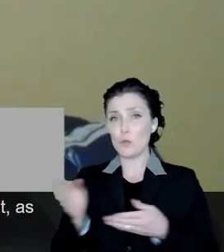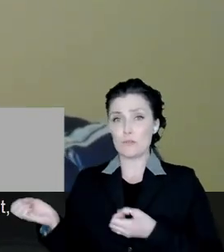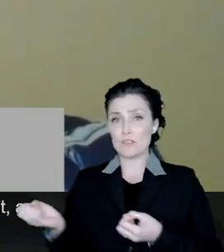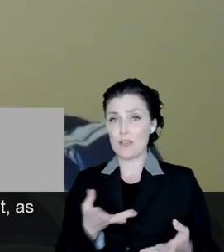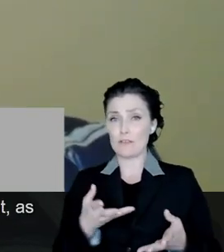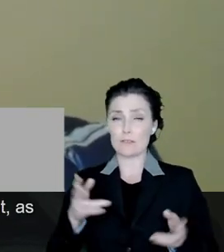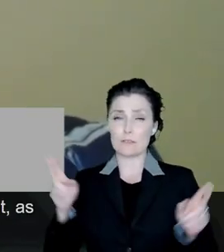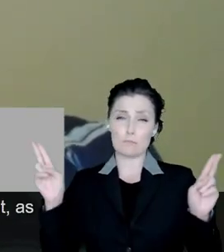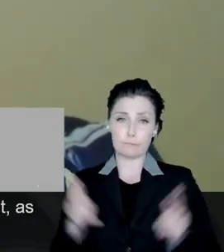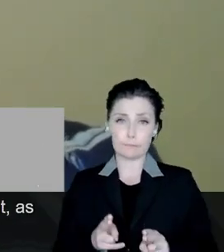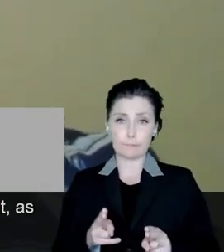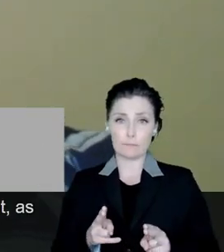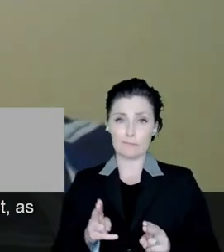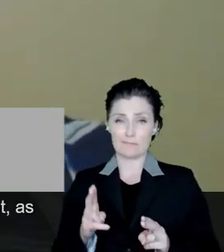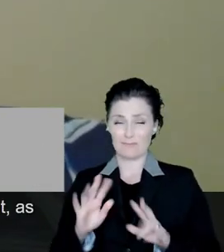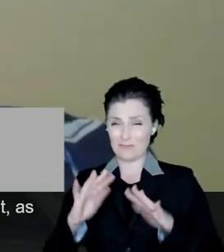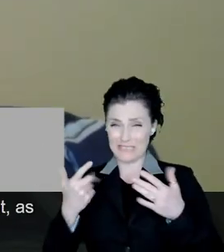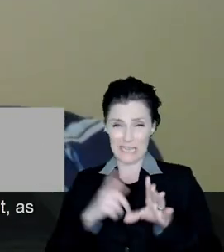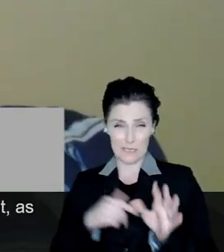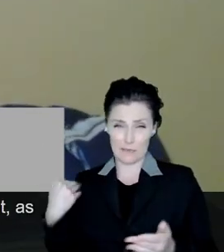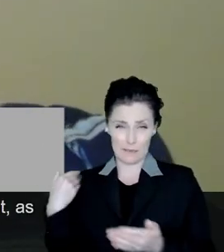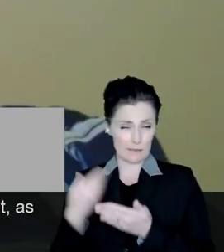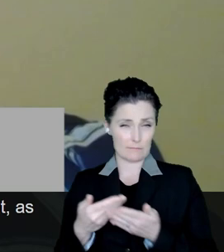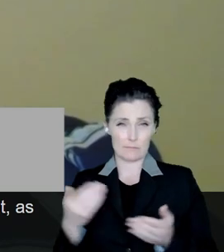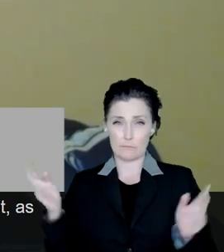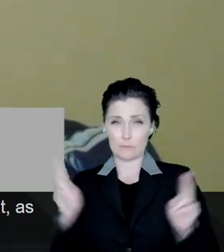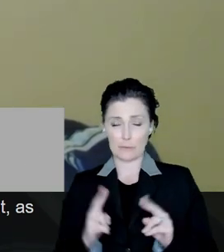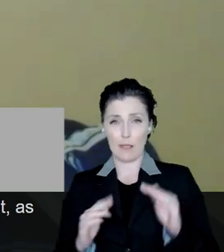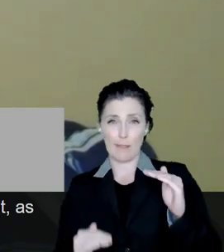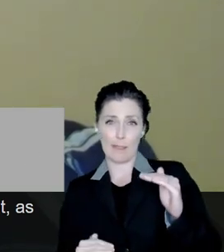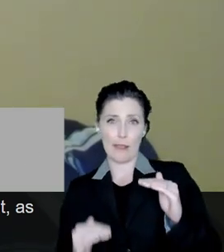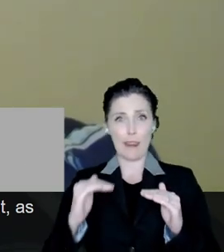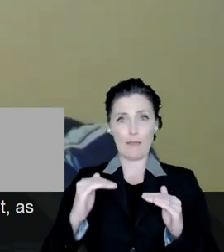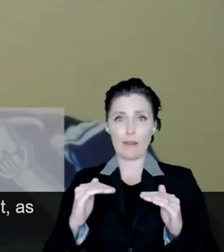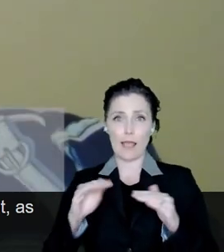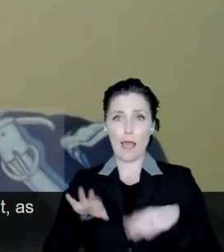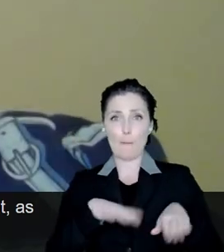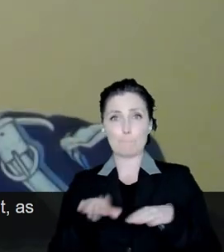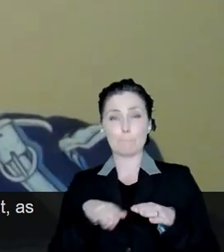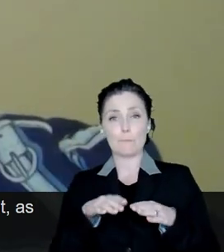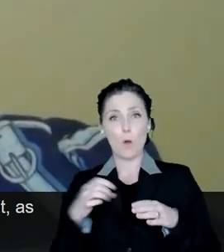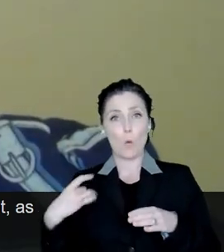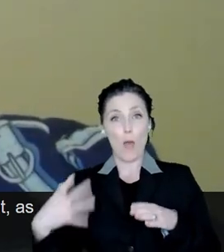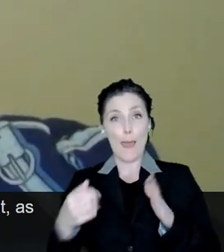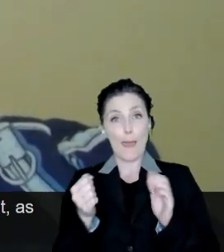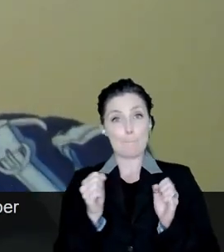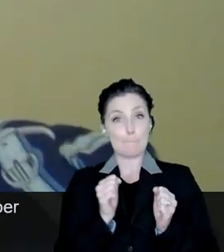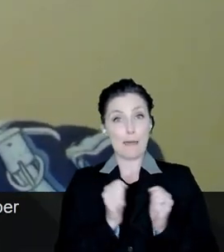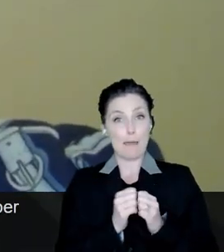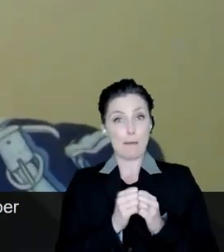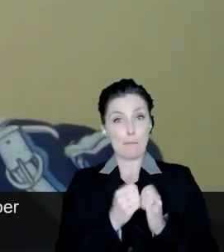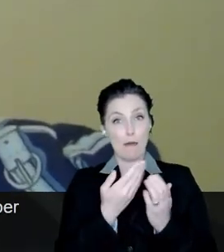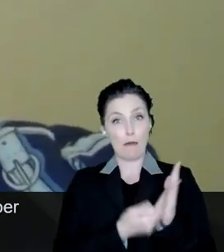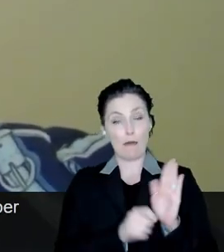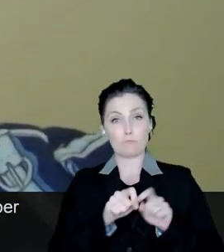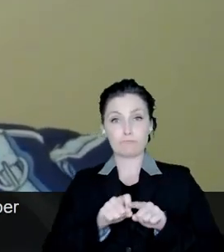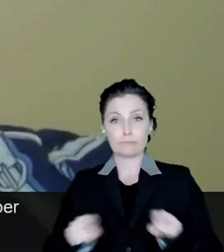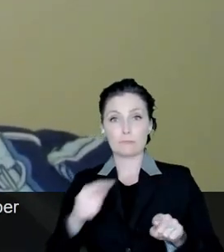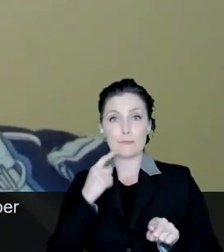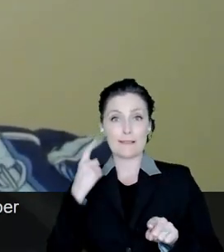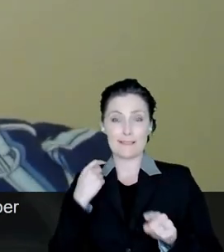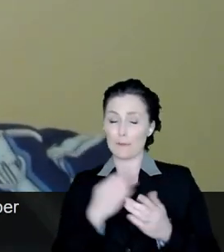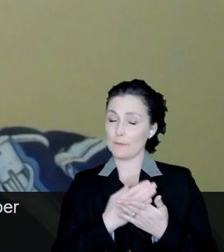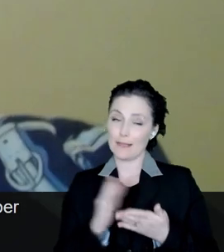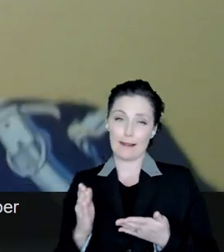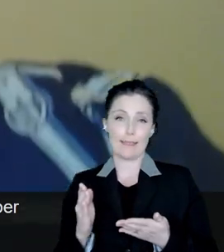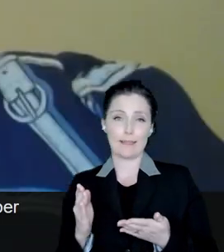last decade. And the Levelling Up white paper that came out yesterday again made it very clear that London will not be